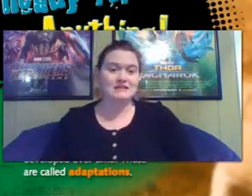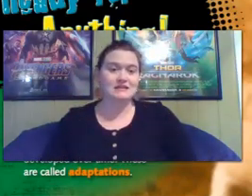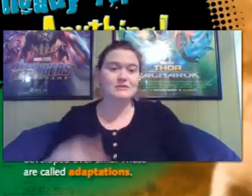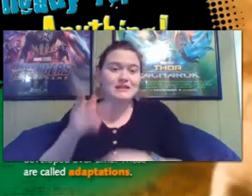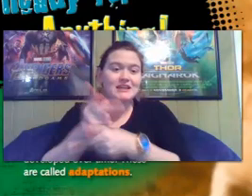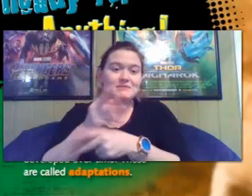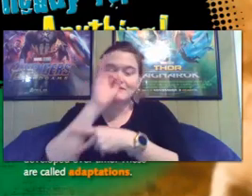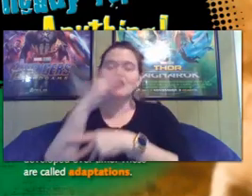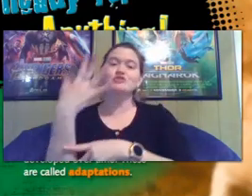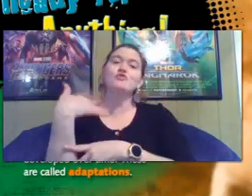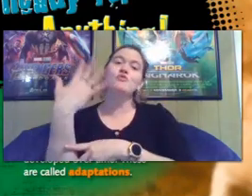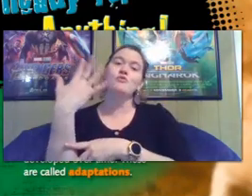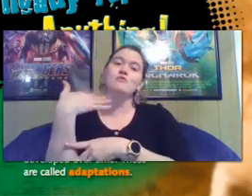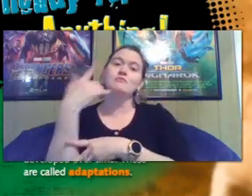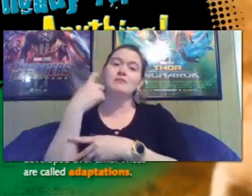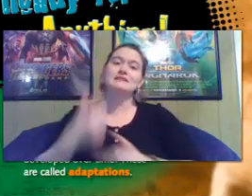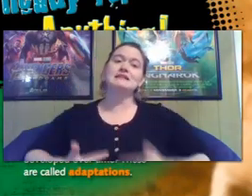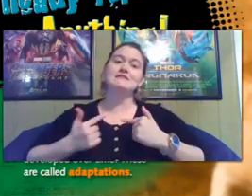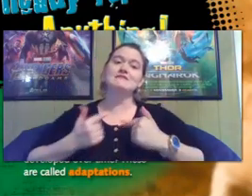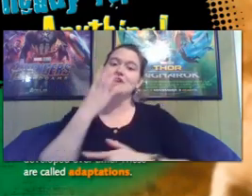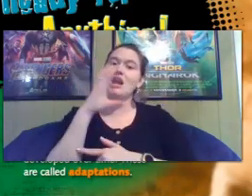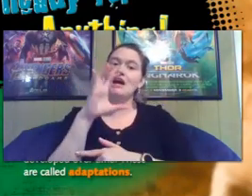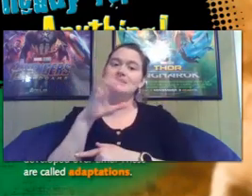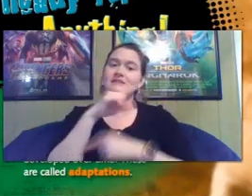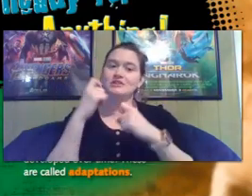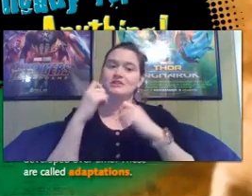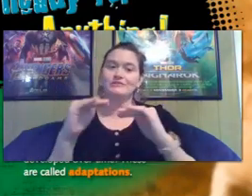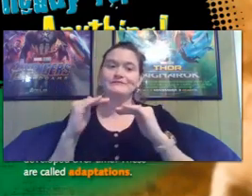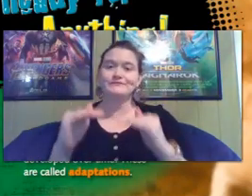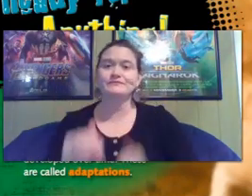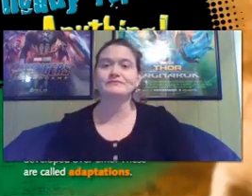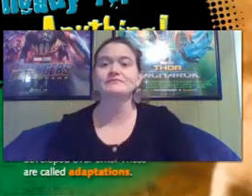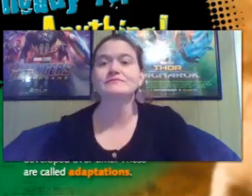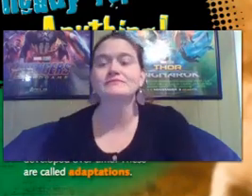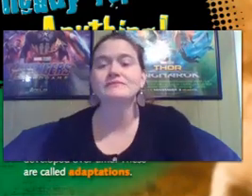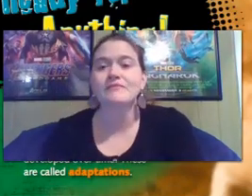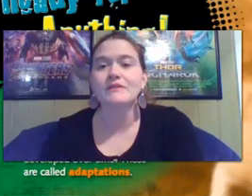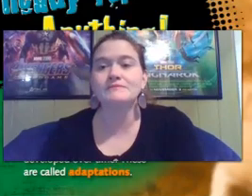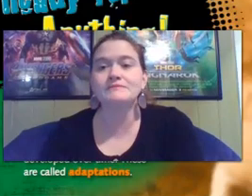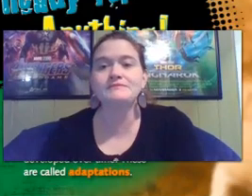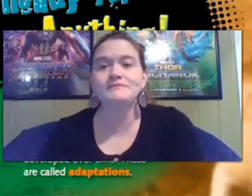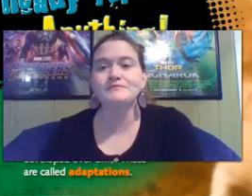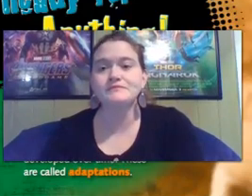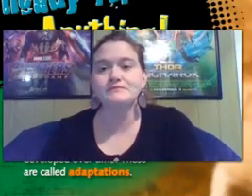heat, so it keeps the fox cool because he lives in a hot desert.